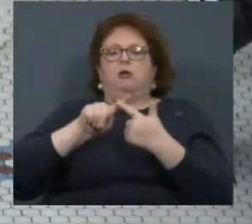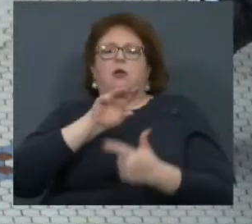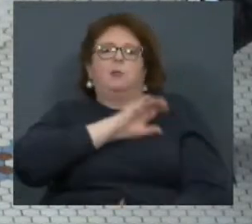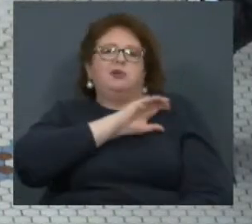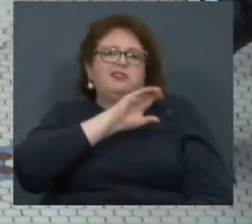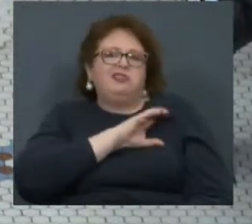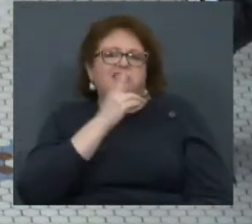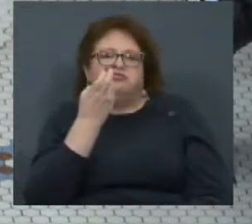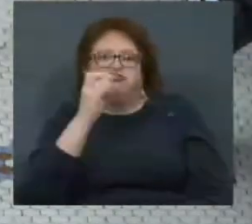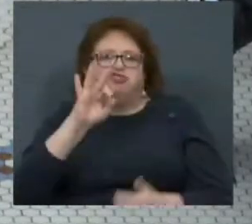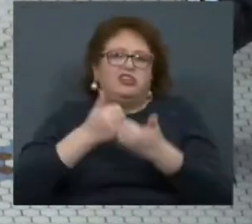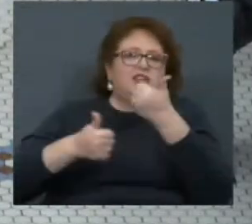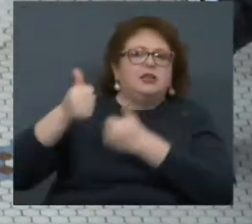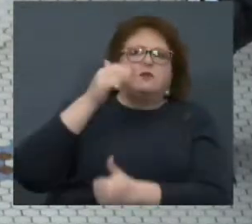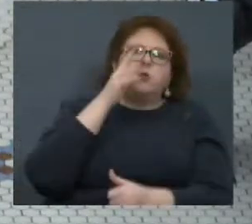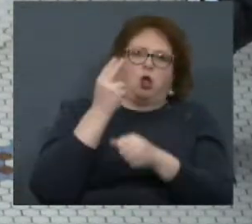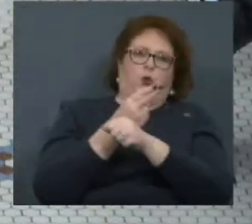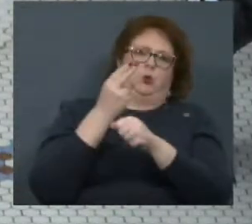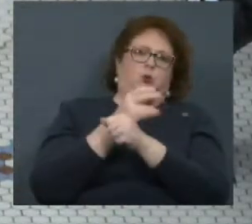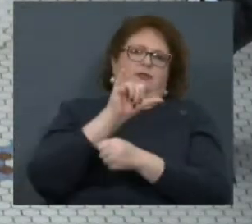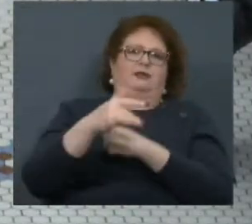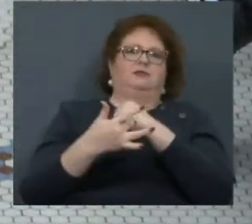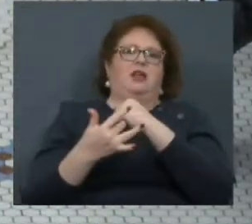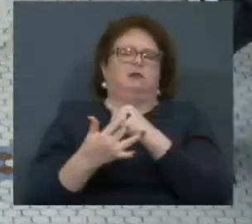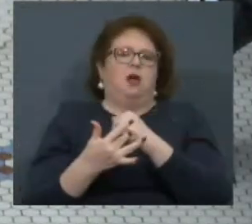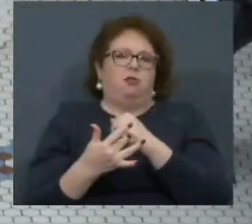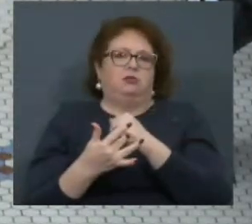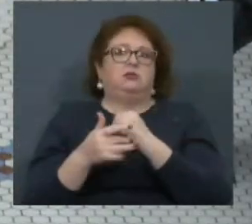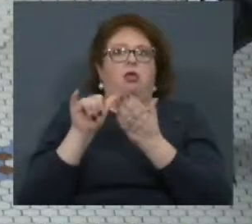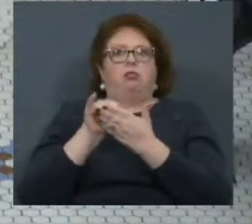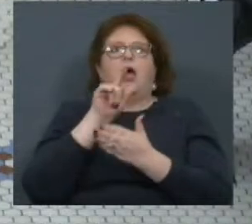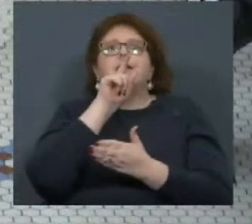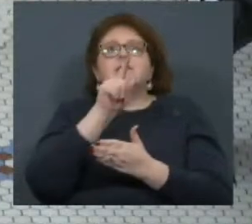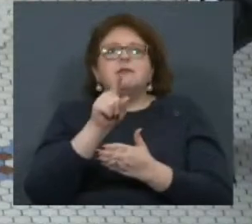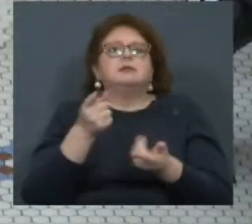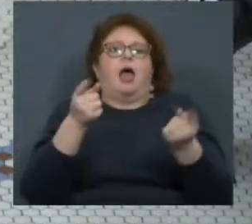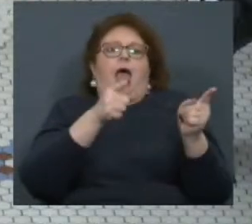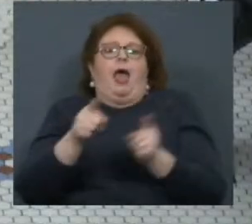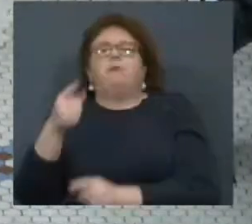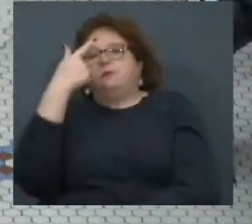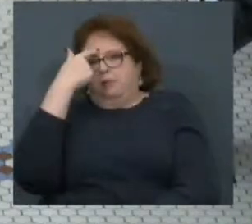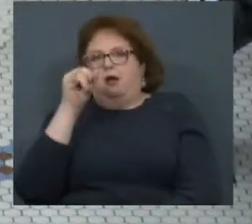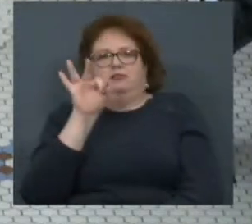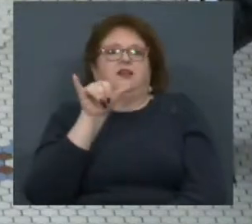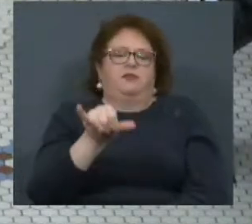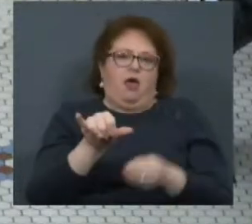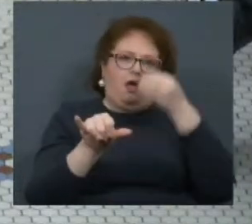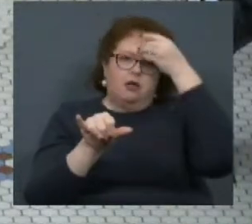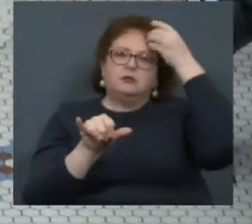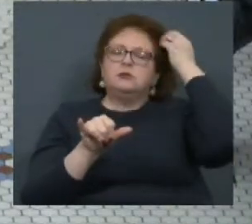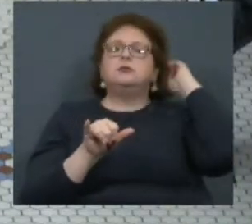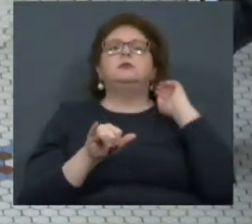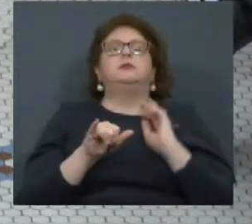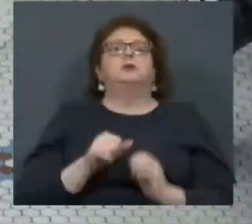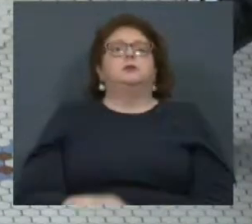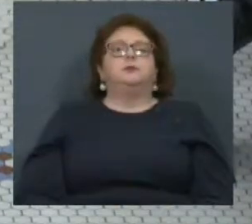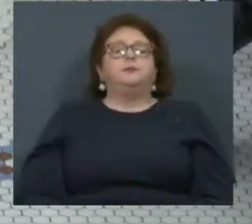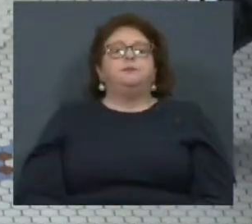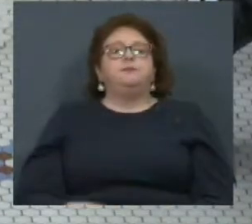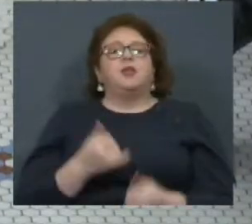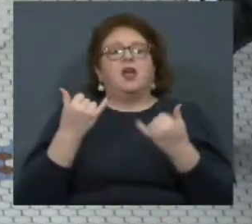expanded surveillance capabilities enabled through this technology? Rates of violent and property crimes are down